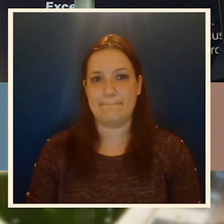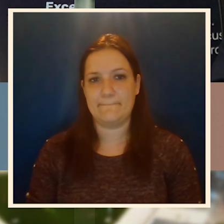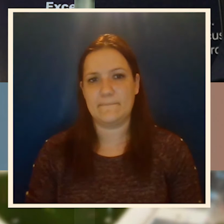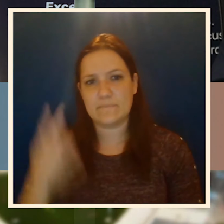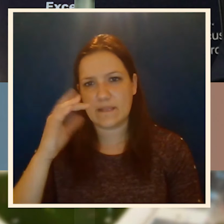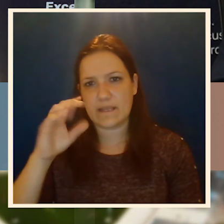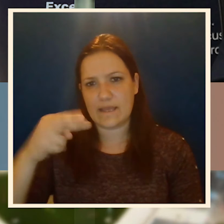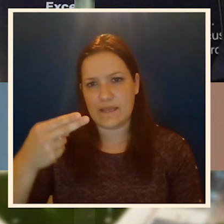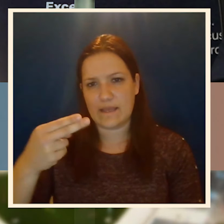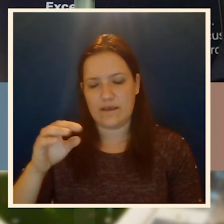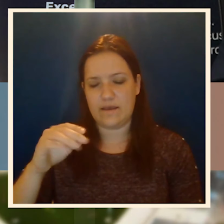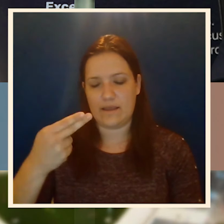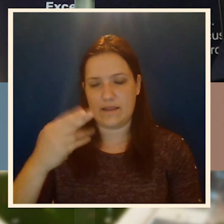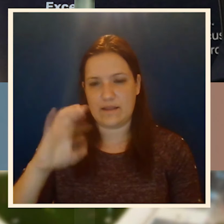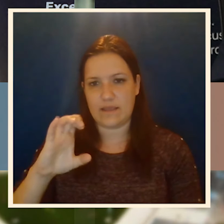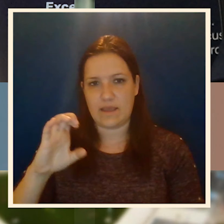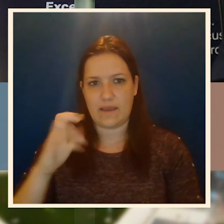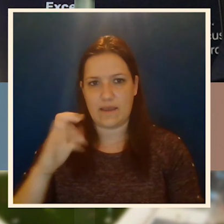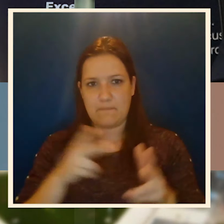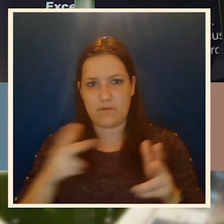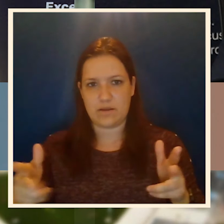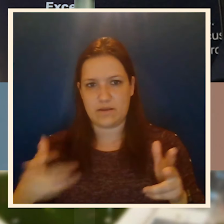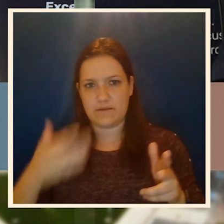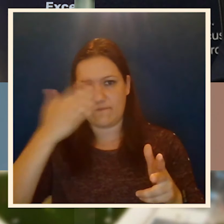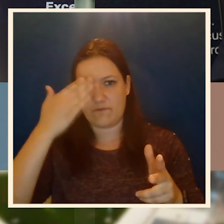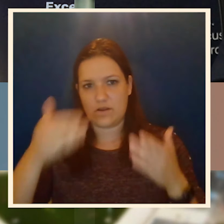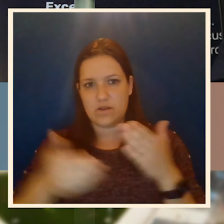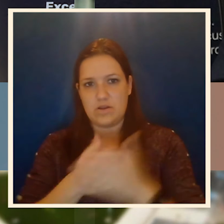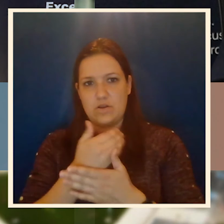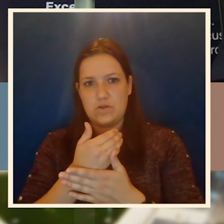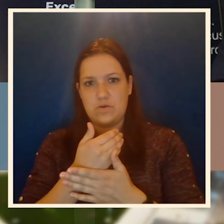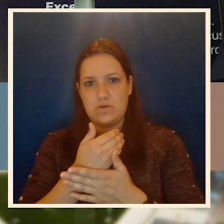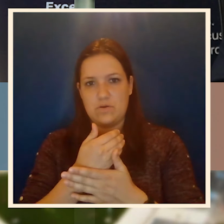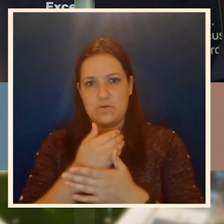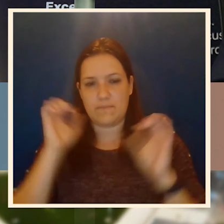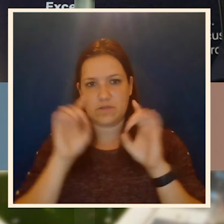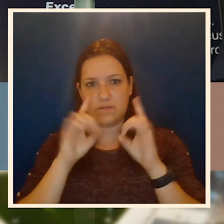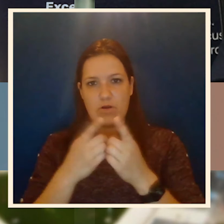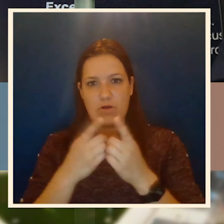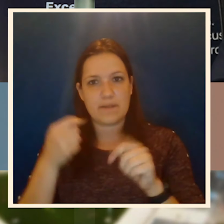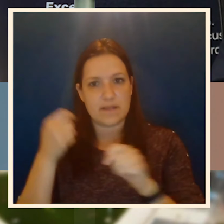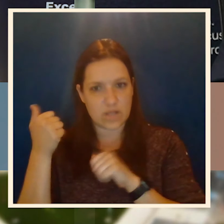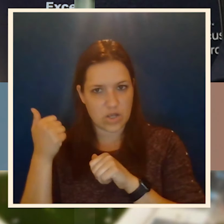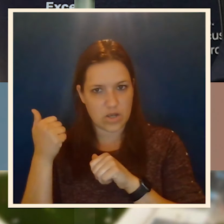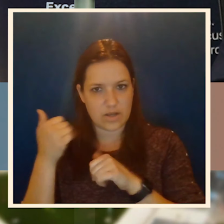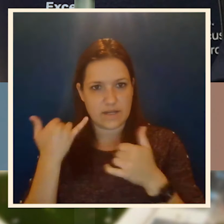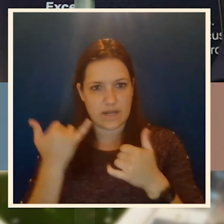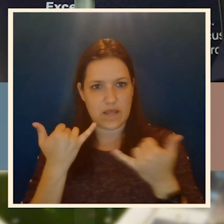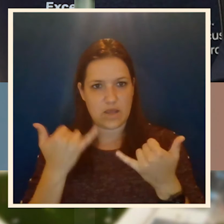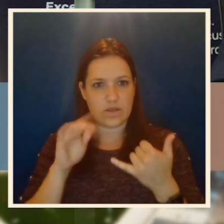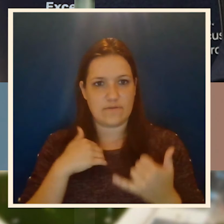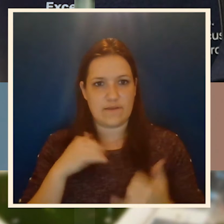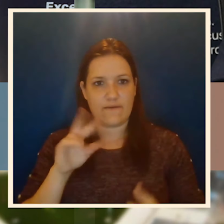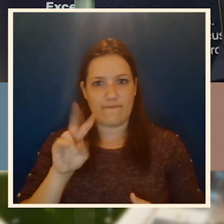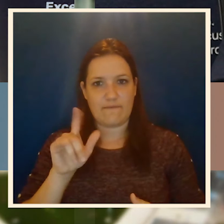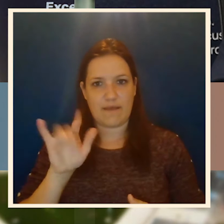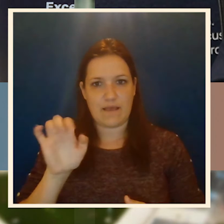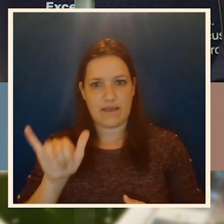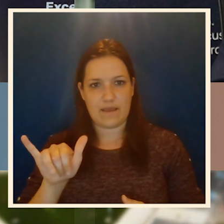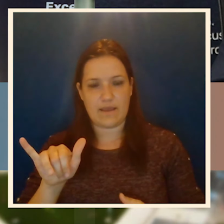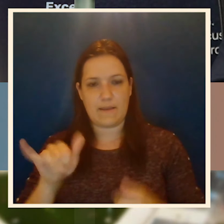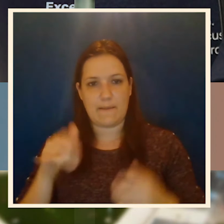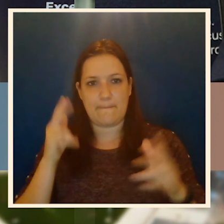handicapped parking in front of the new emergency department eliminated? Now you have to have a valet park your